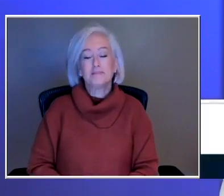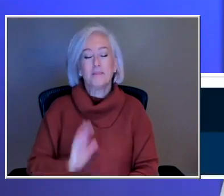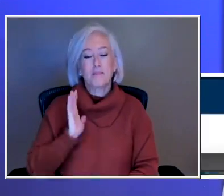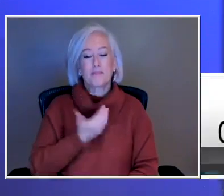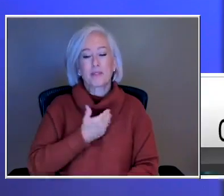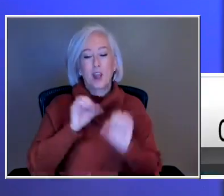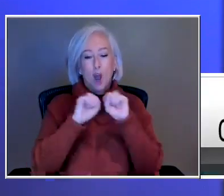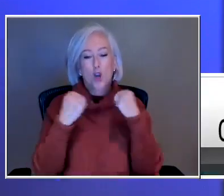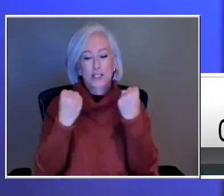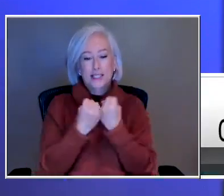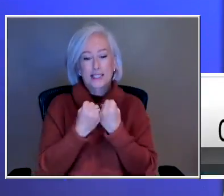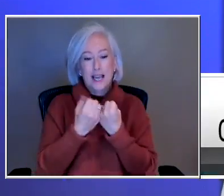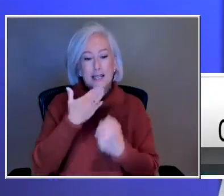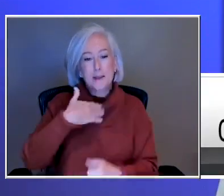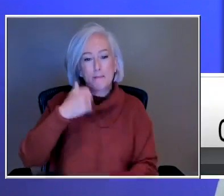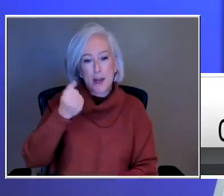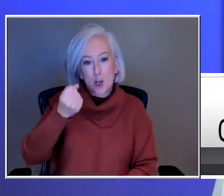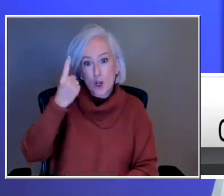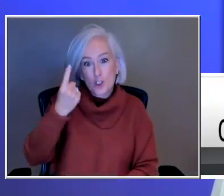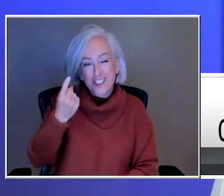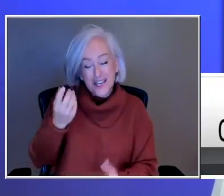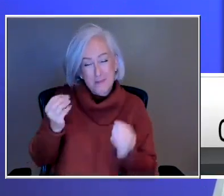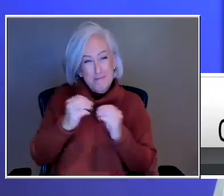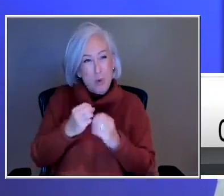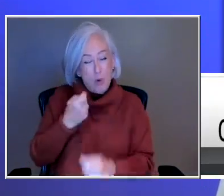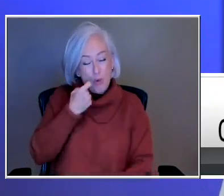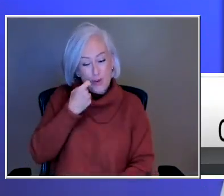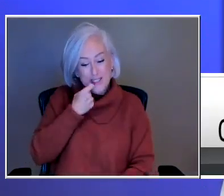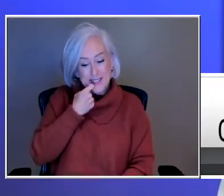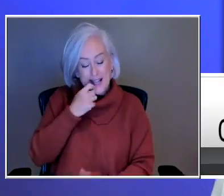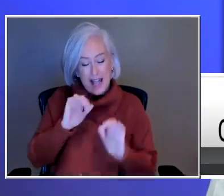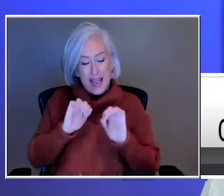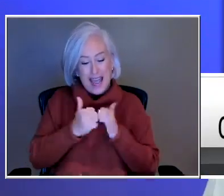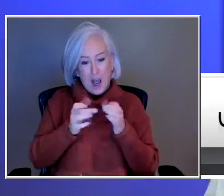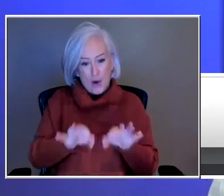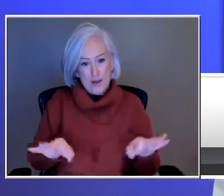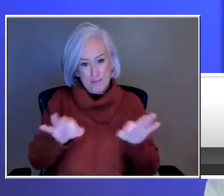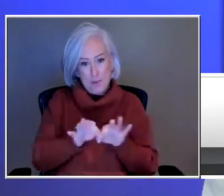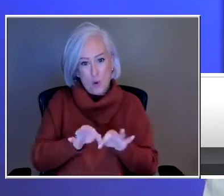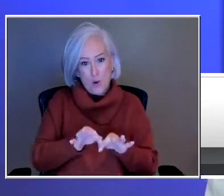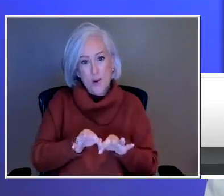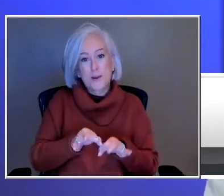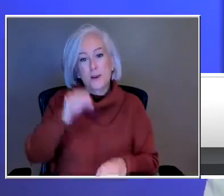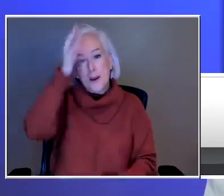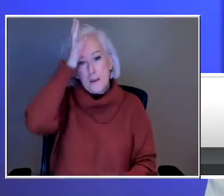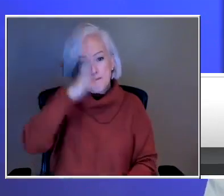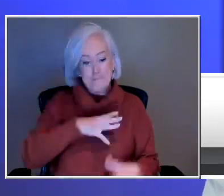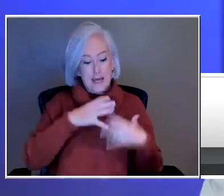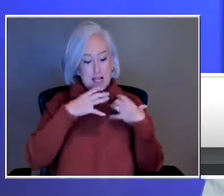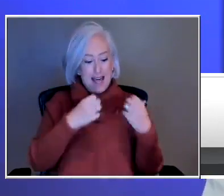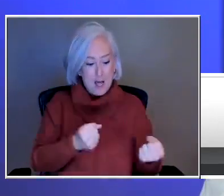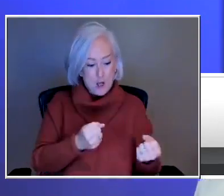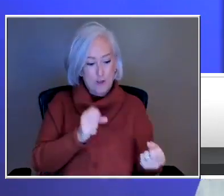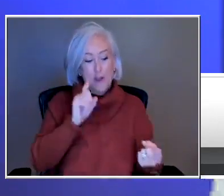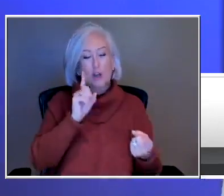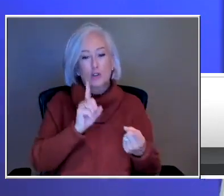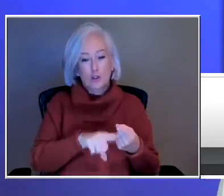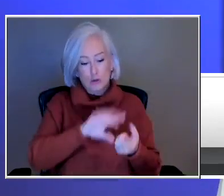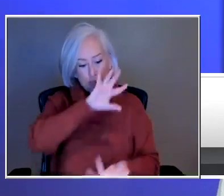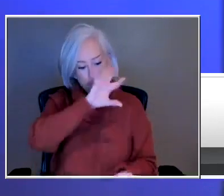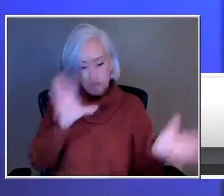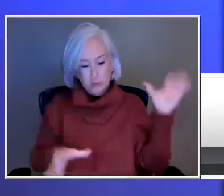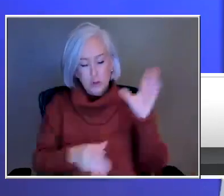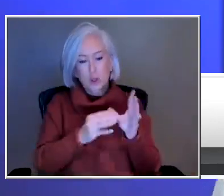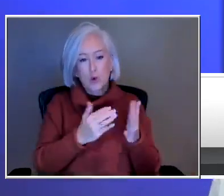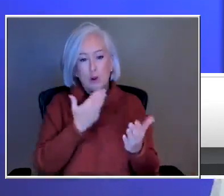better understood more recently how important mental health is to overall wellness. And I think that's really also been highlighted in athletics and